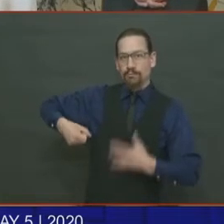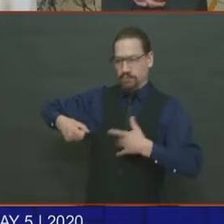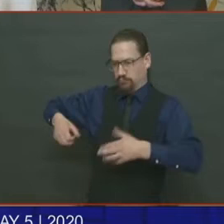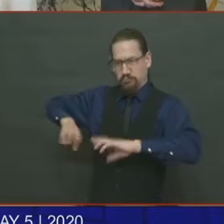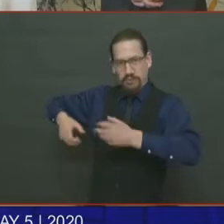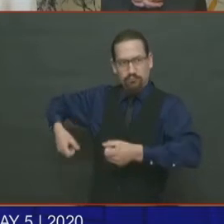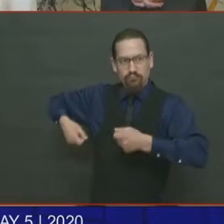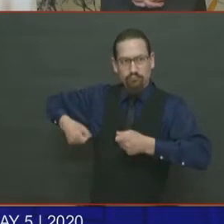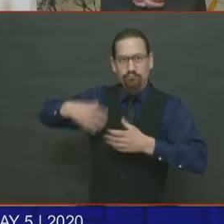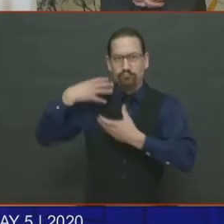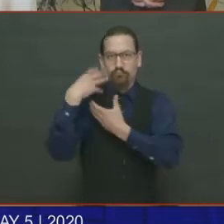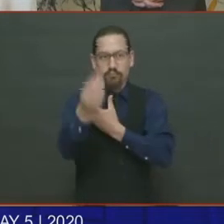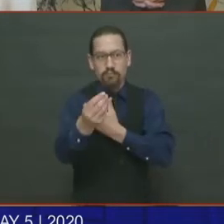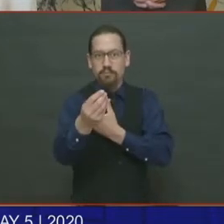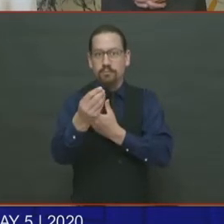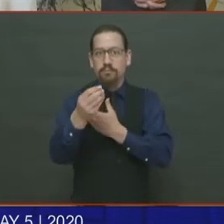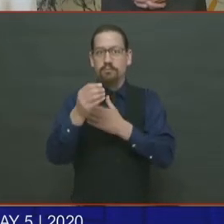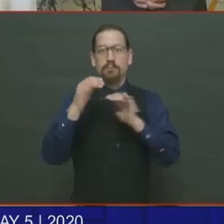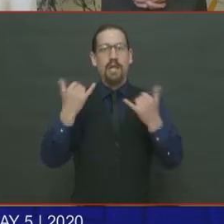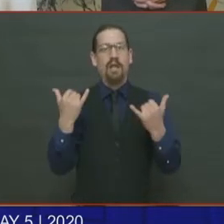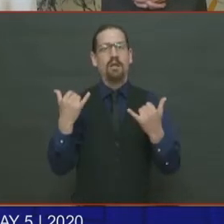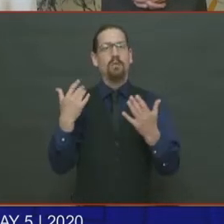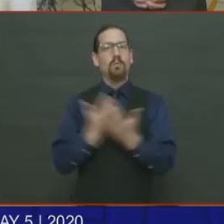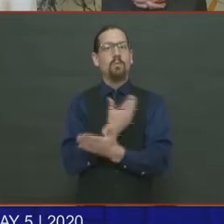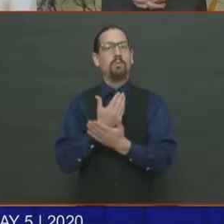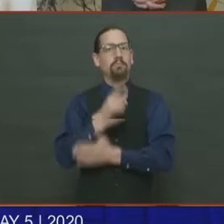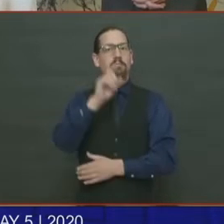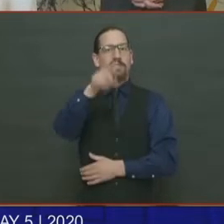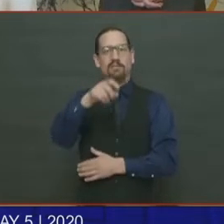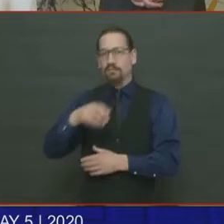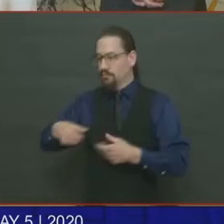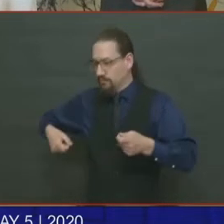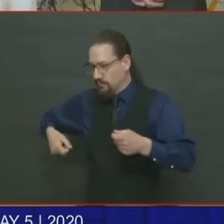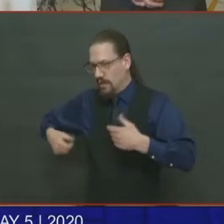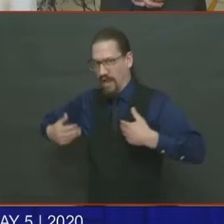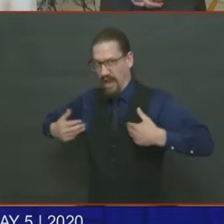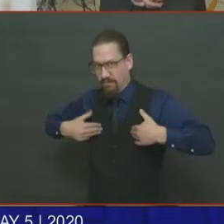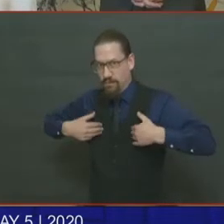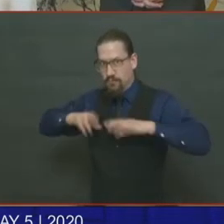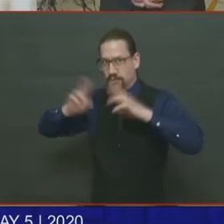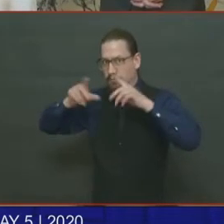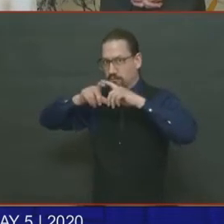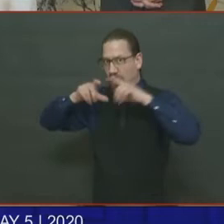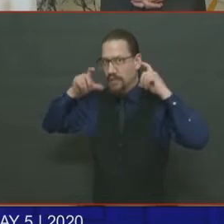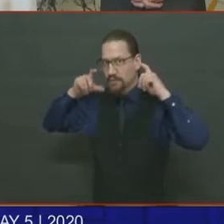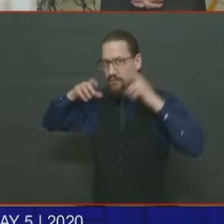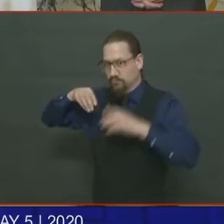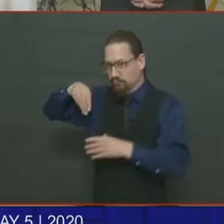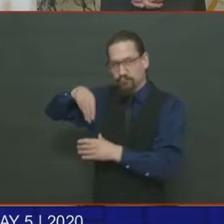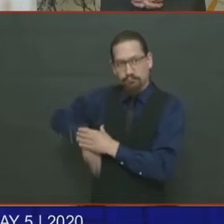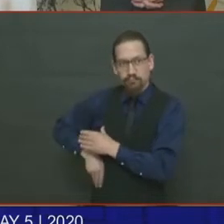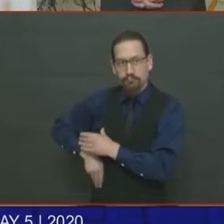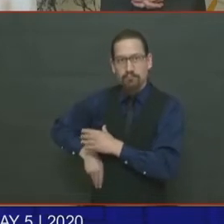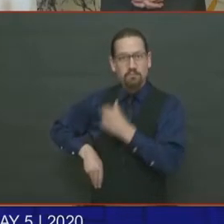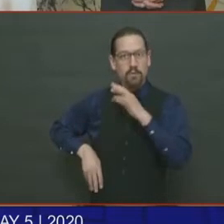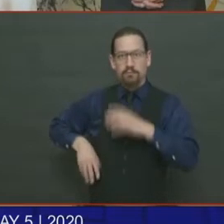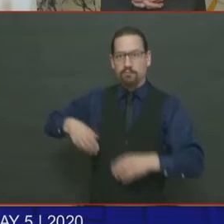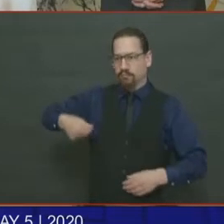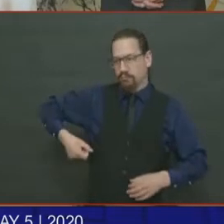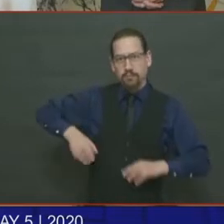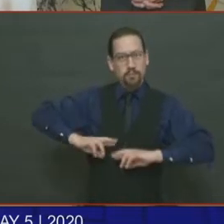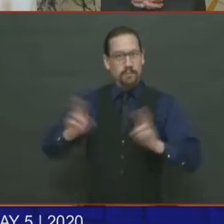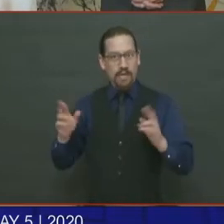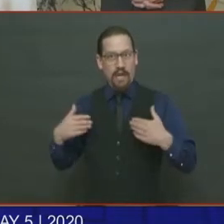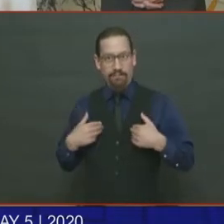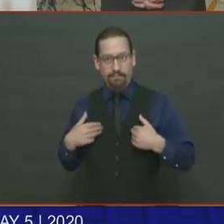routine is, whatever you normally put in your purse or your pocket, pop your face mask in there. And just